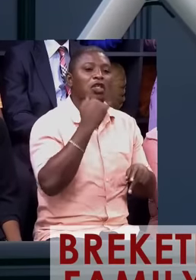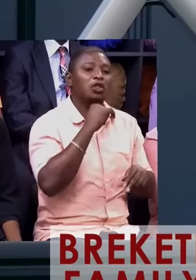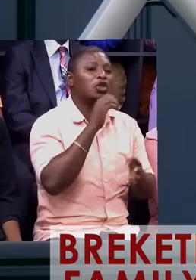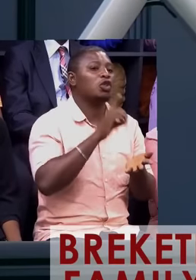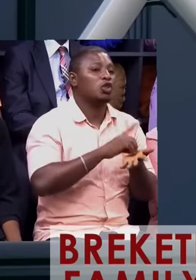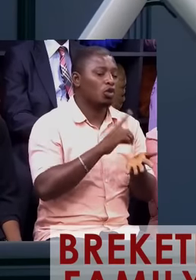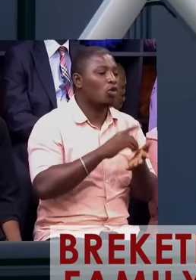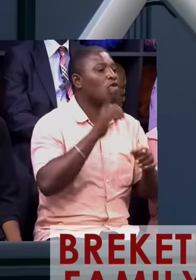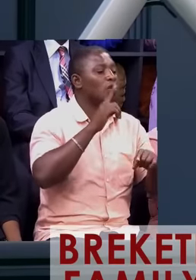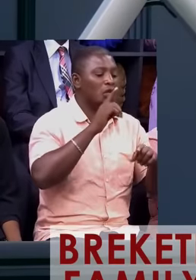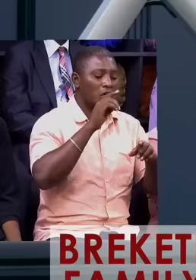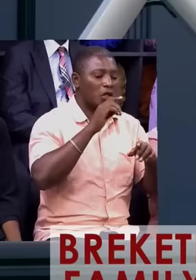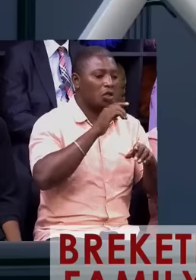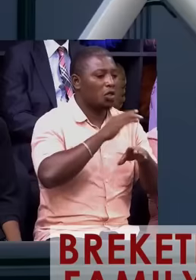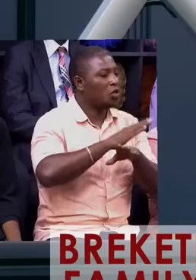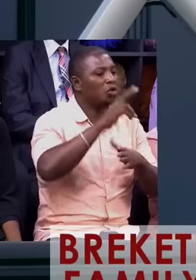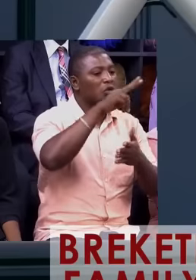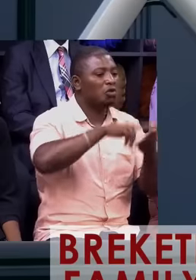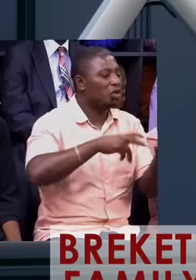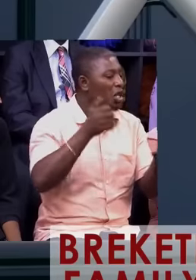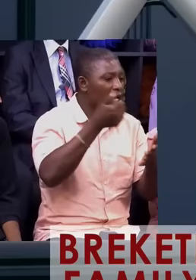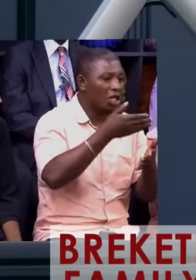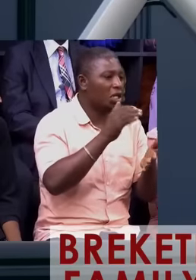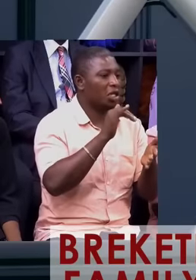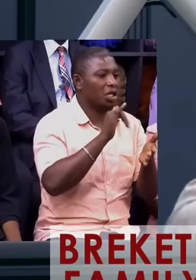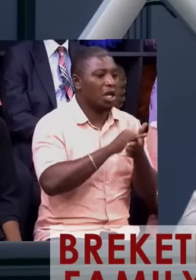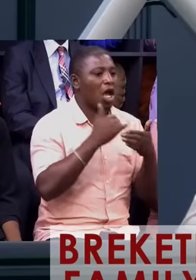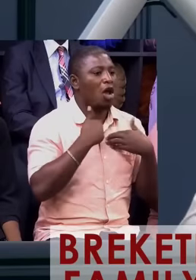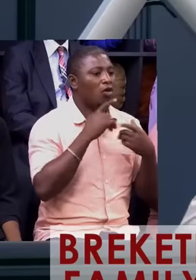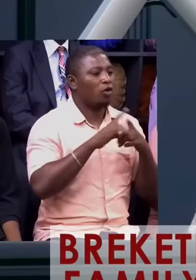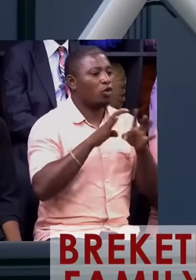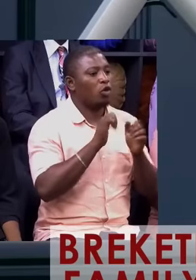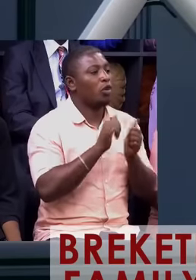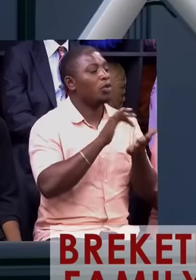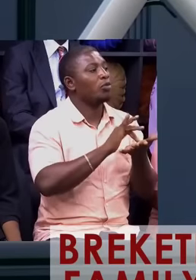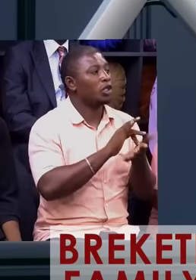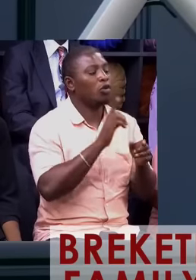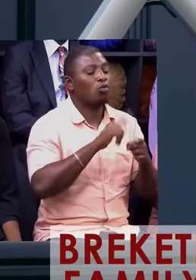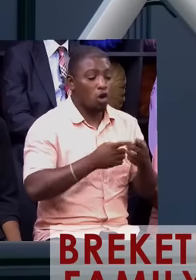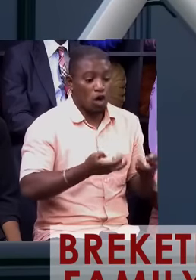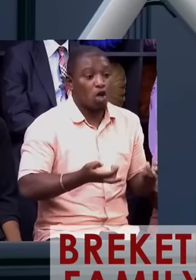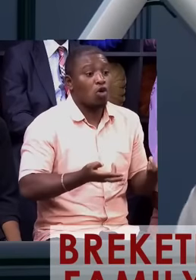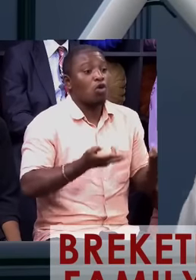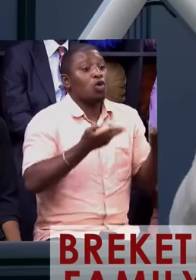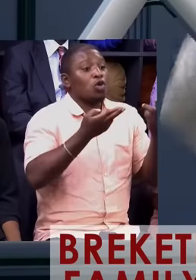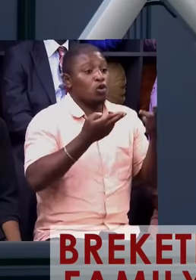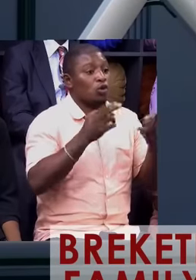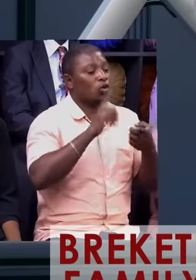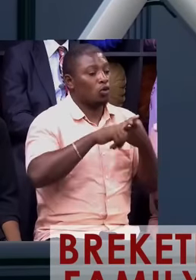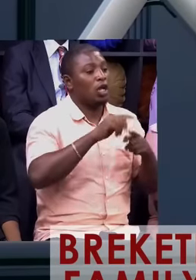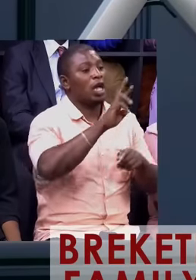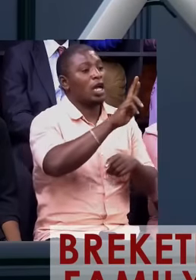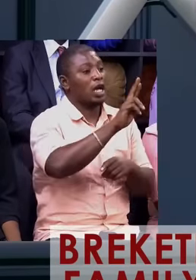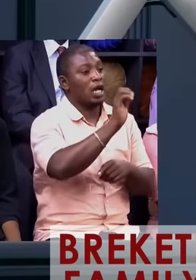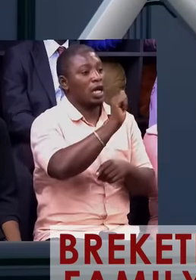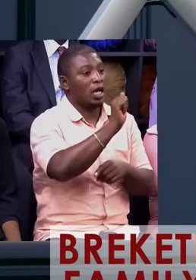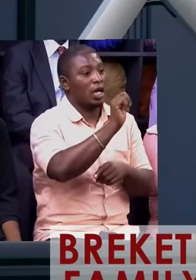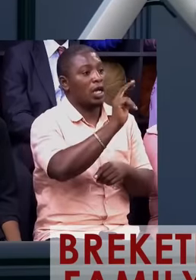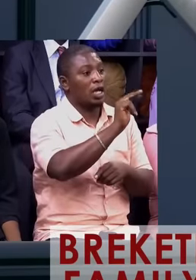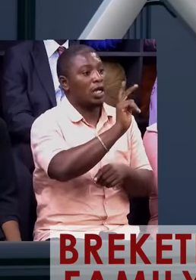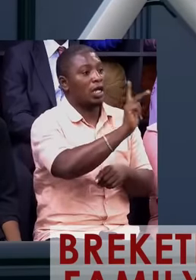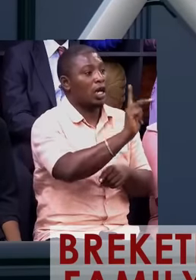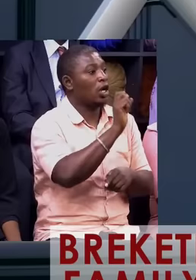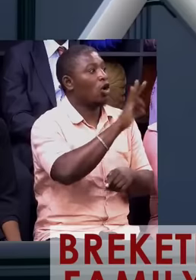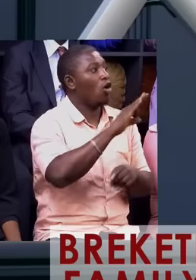anything concern this thing he rose to the rank of a director a director in the Federal